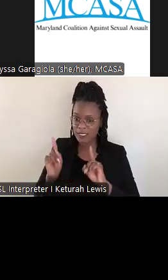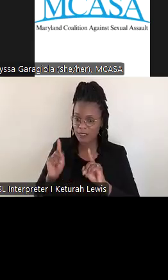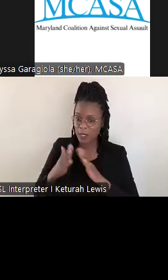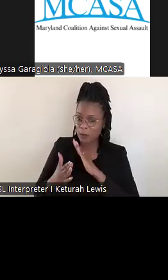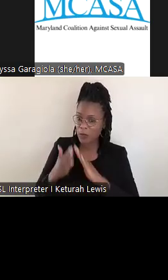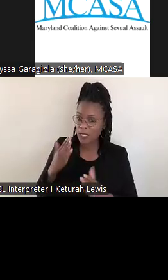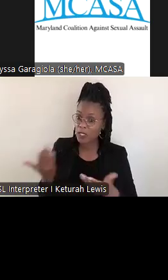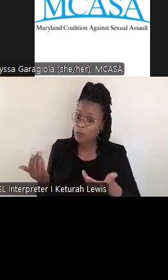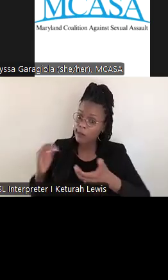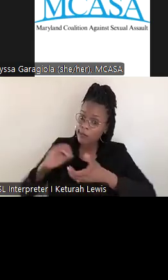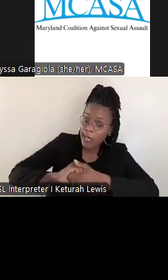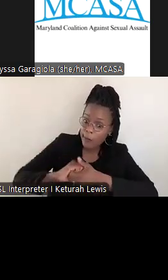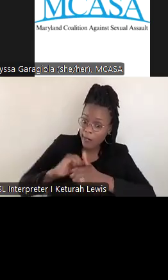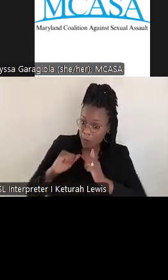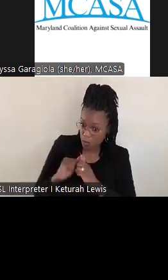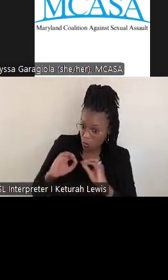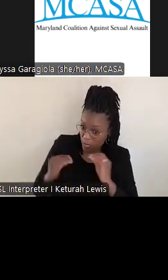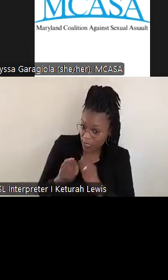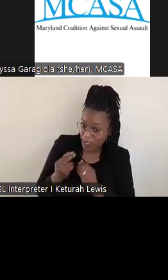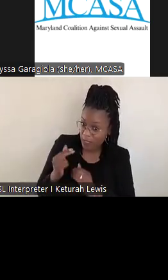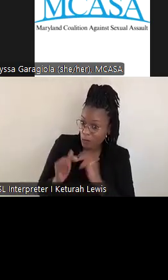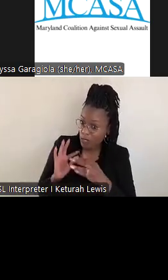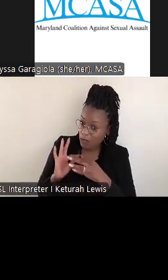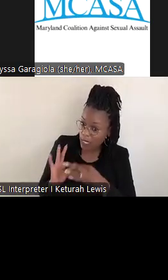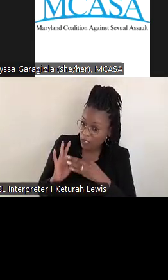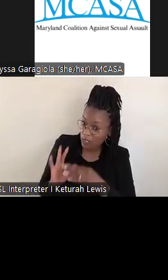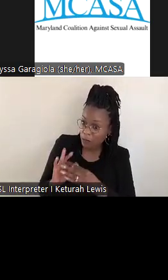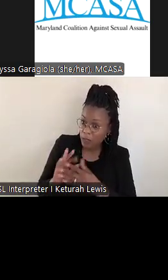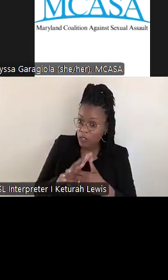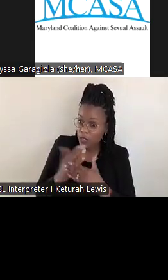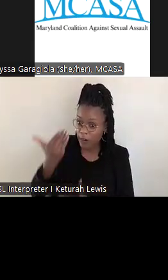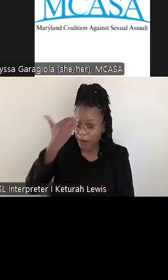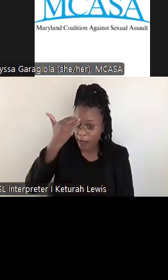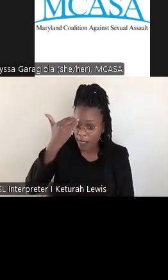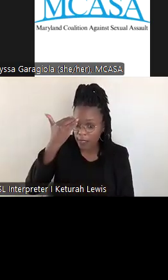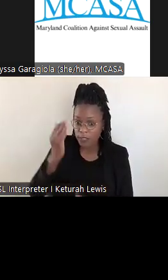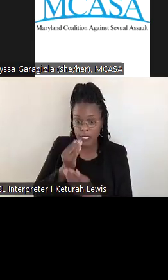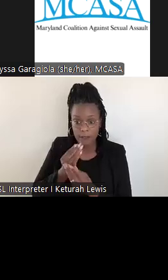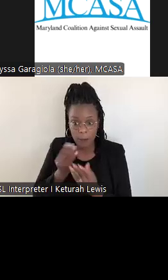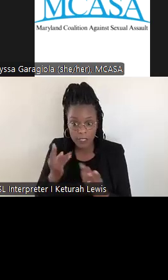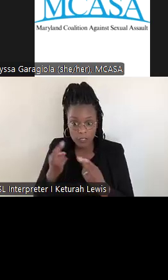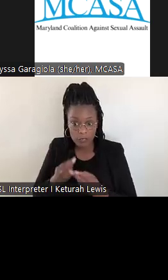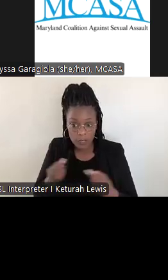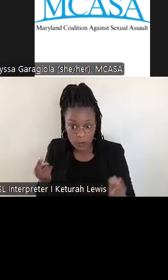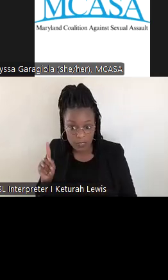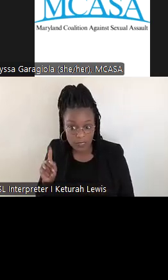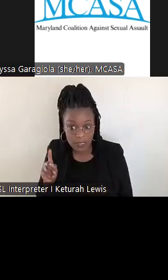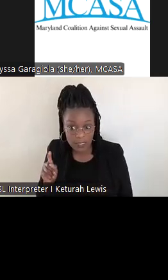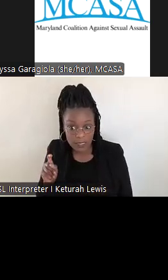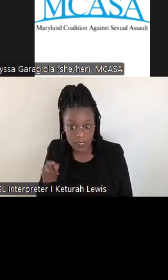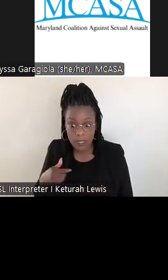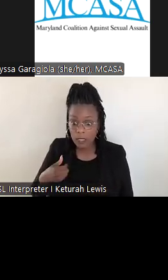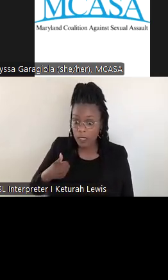other organizations and building relationships so that you're sharing knowledge and information and resources? Are there transportation